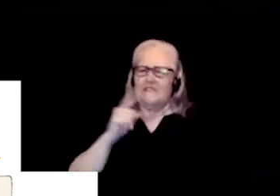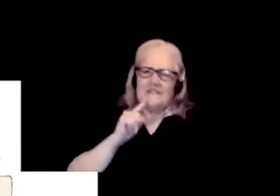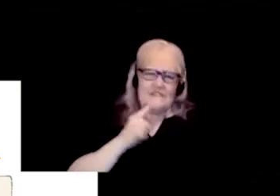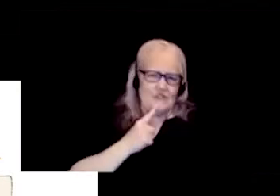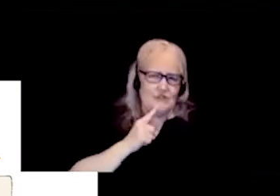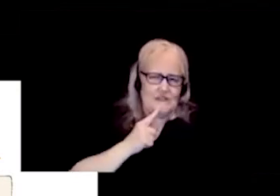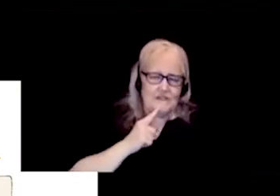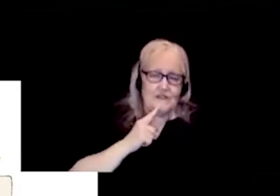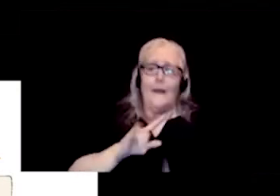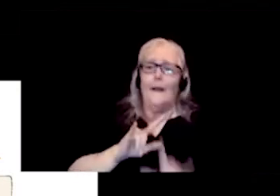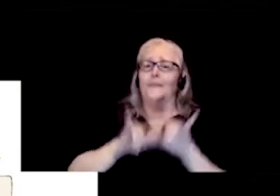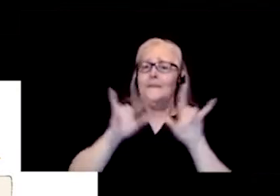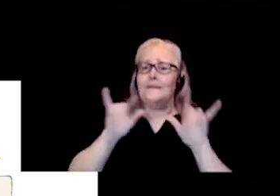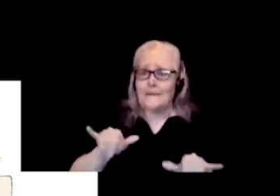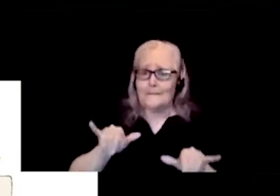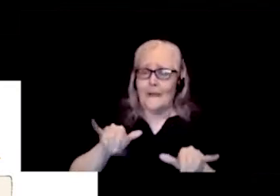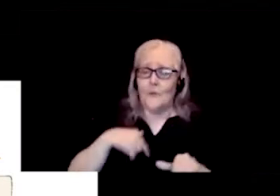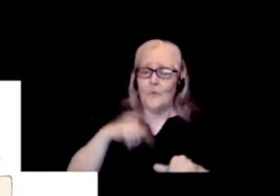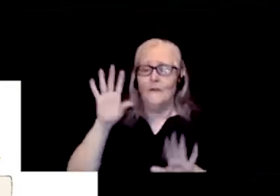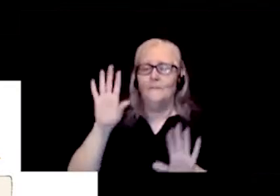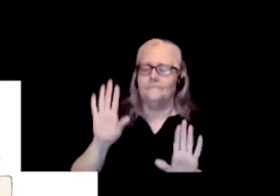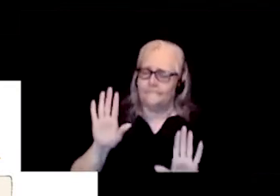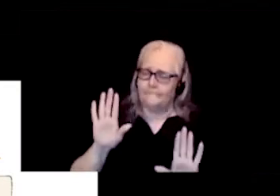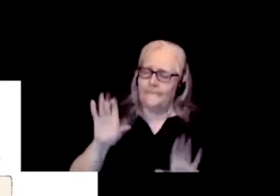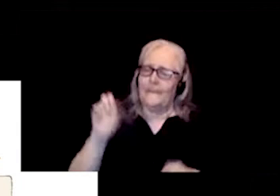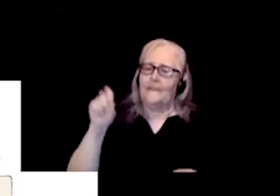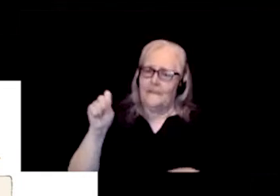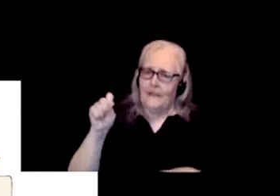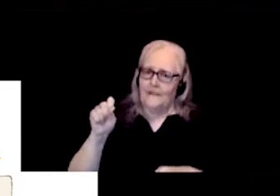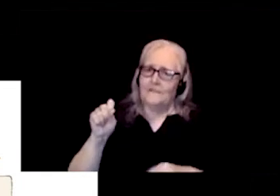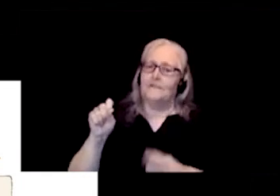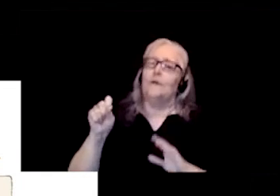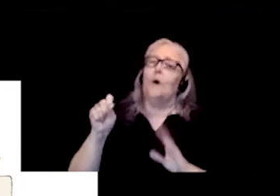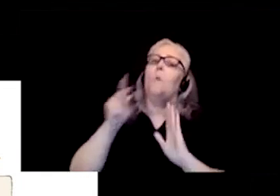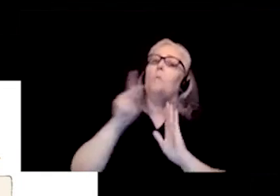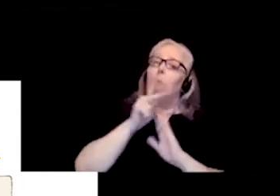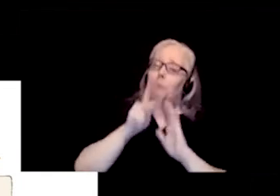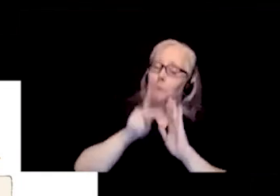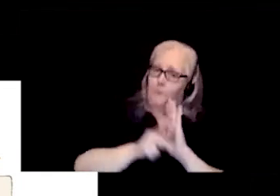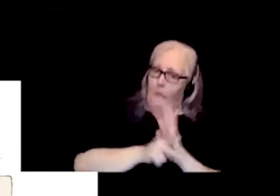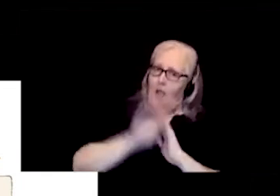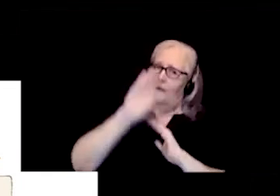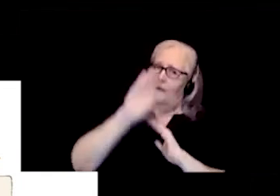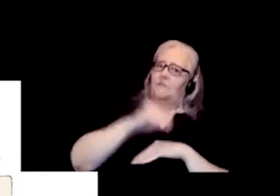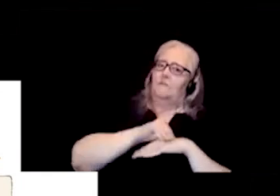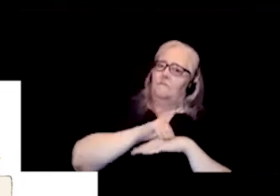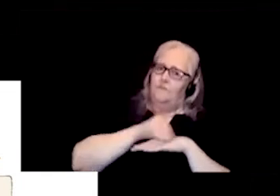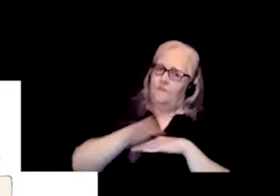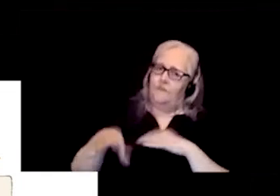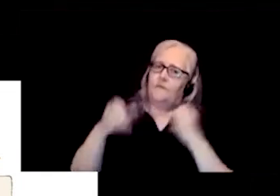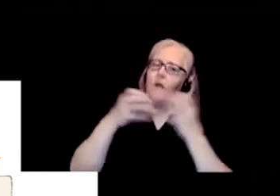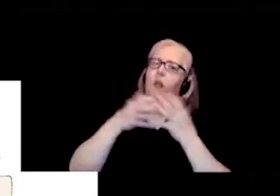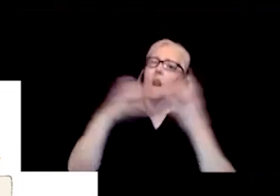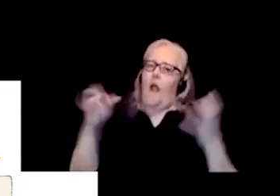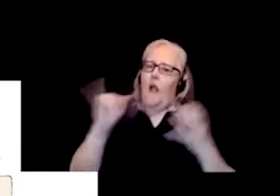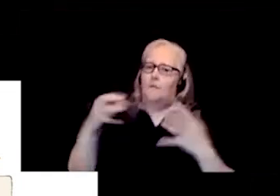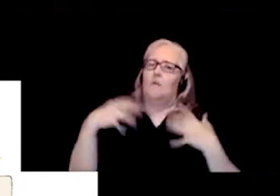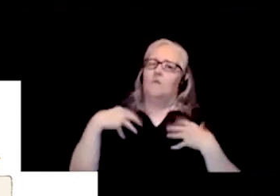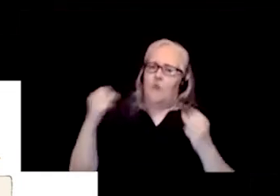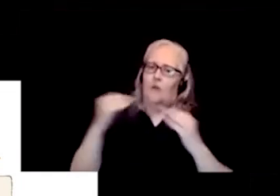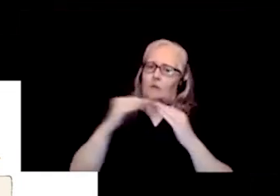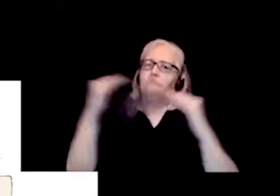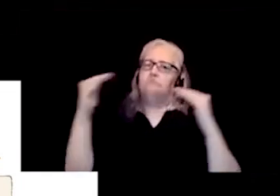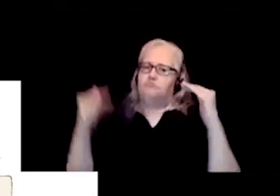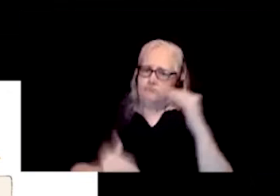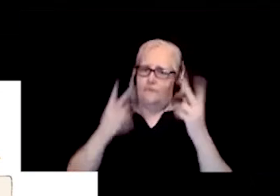have to remember that yes, policy has been a driving force for many of the health inequities we've observed in this country or experienced.